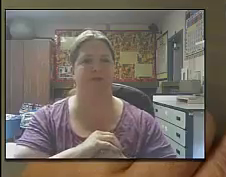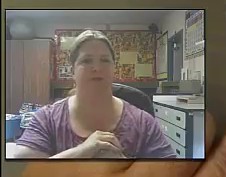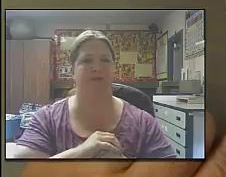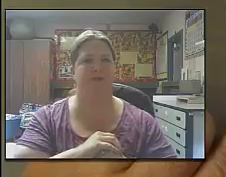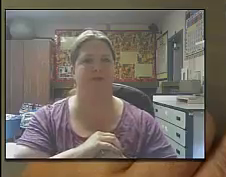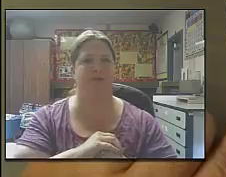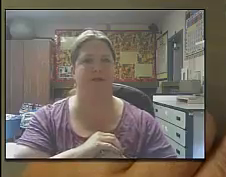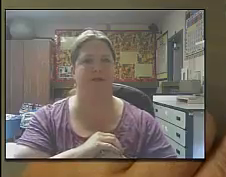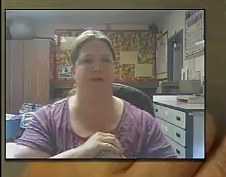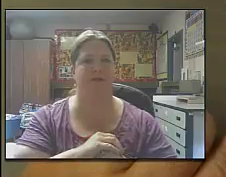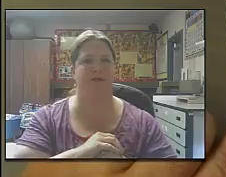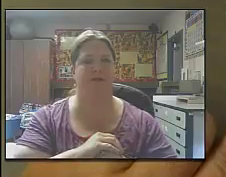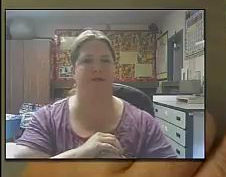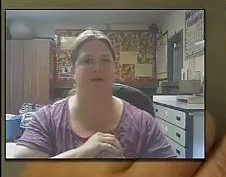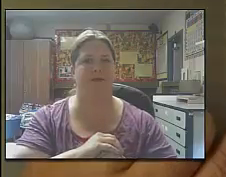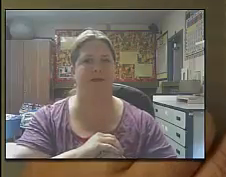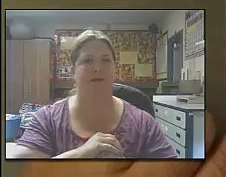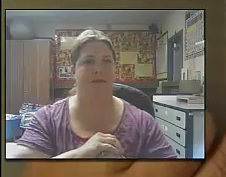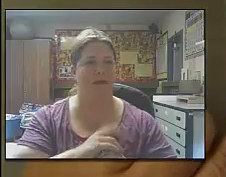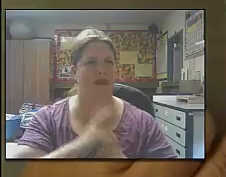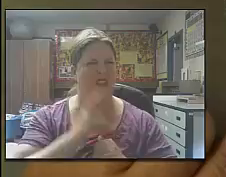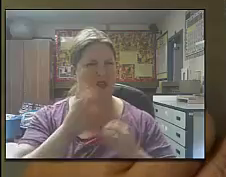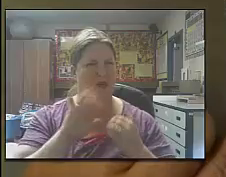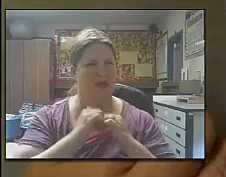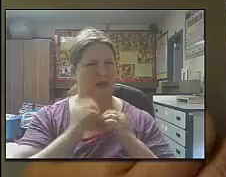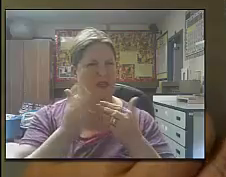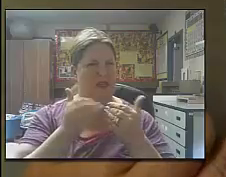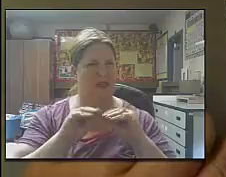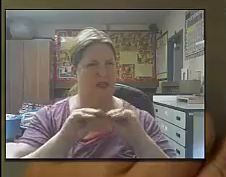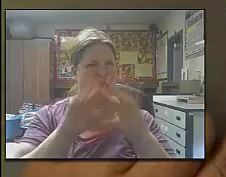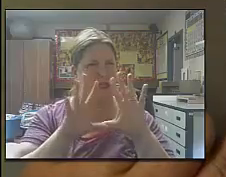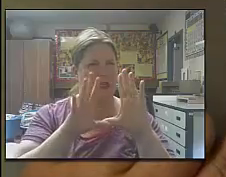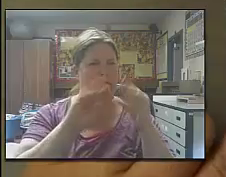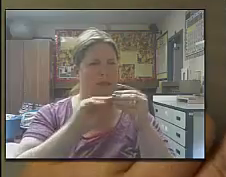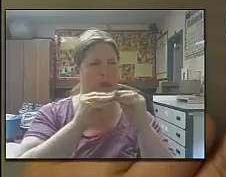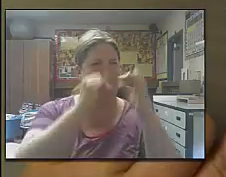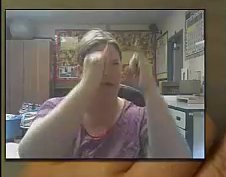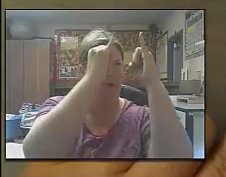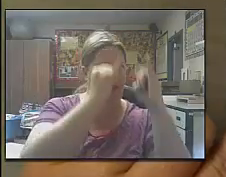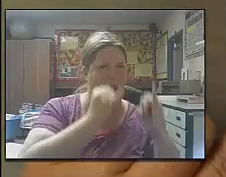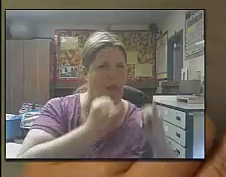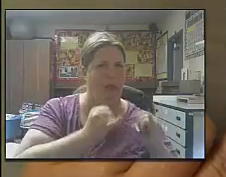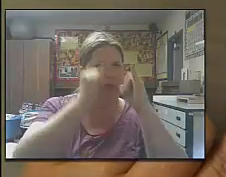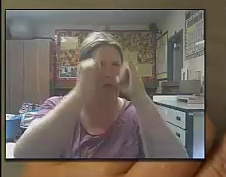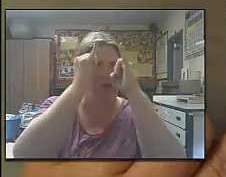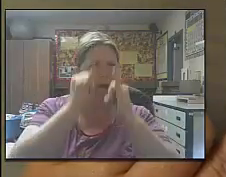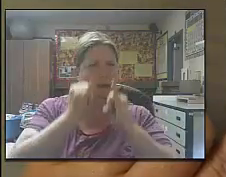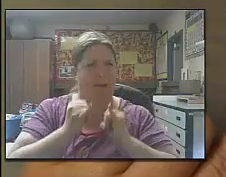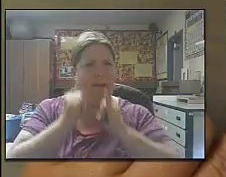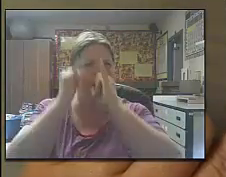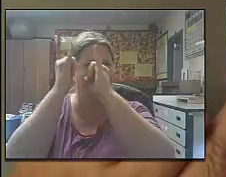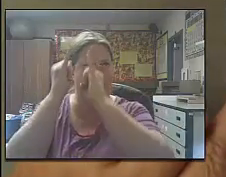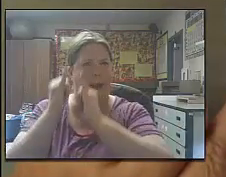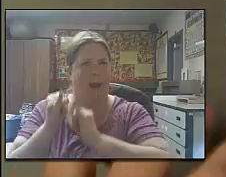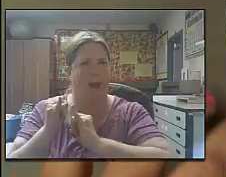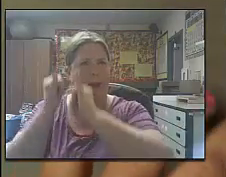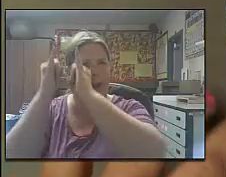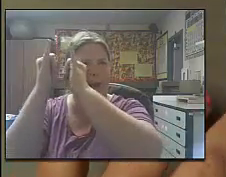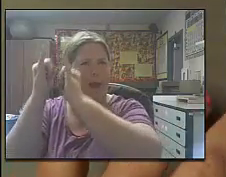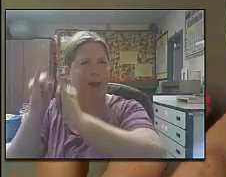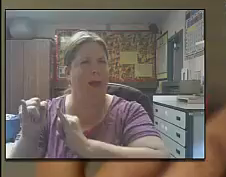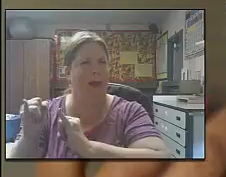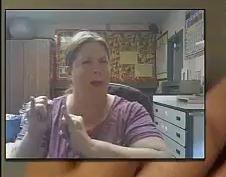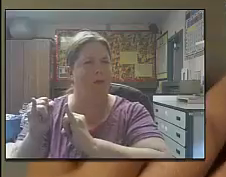24.692. See how much easier it is? Every number has a space. Some of you write super tiny. That's